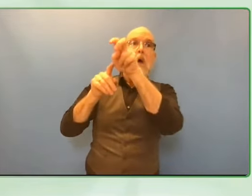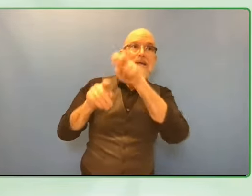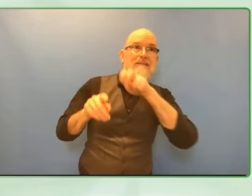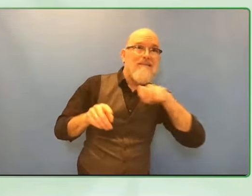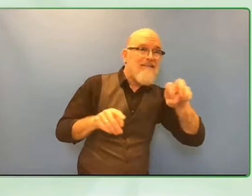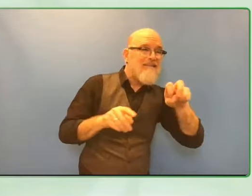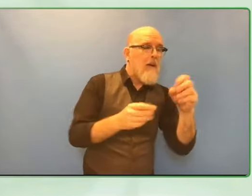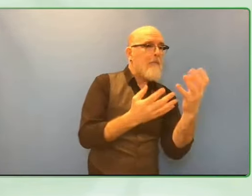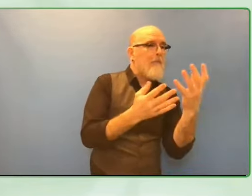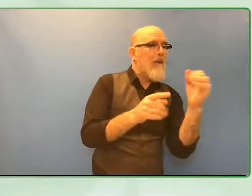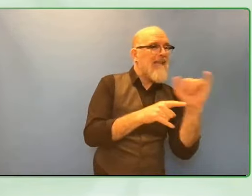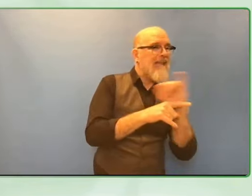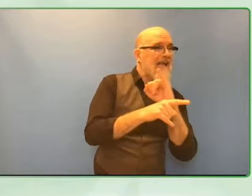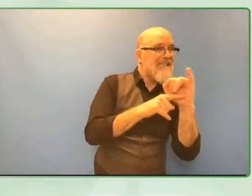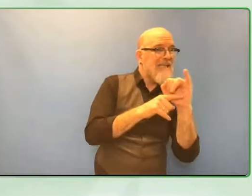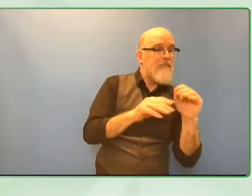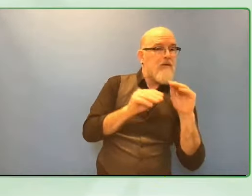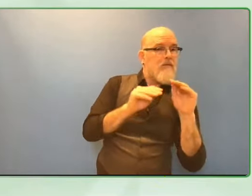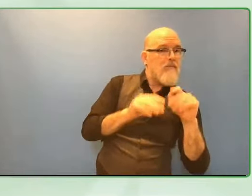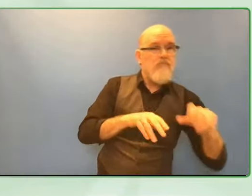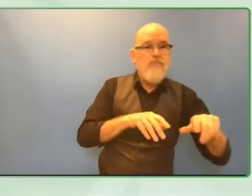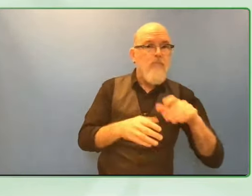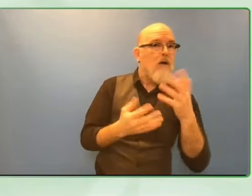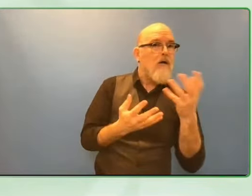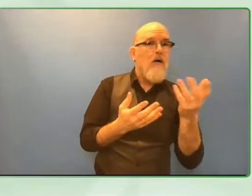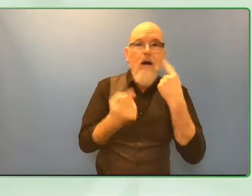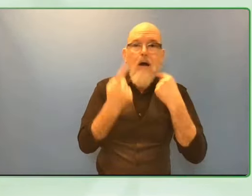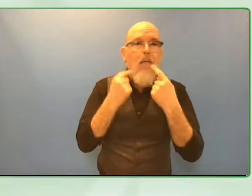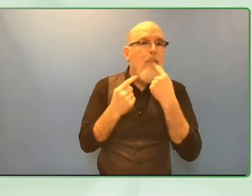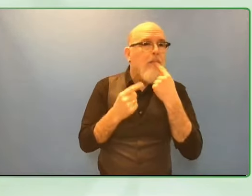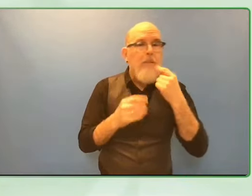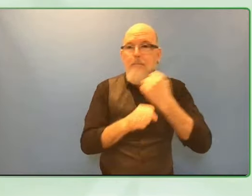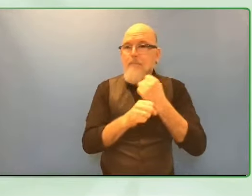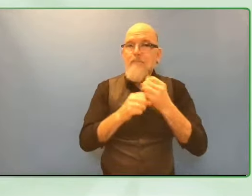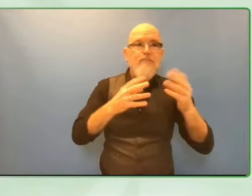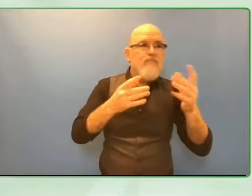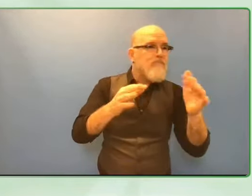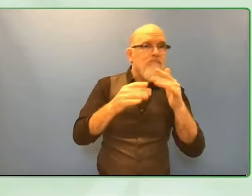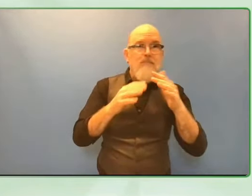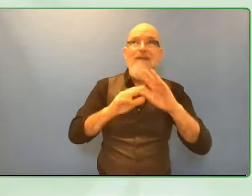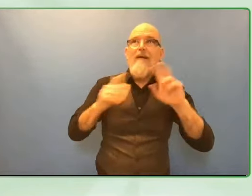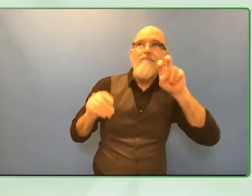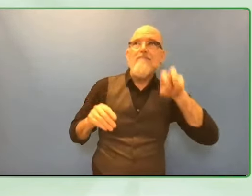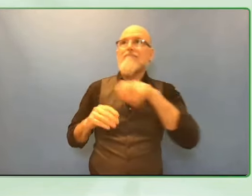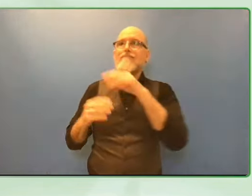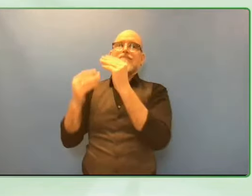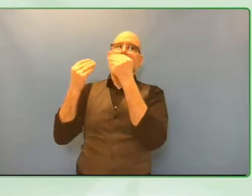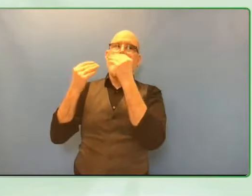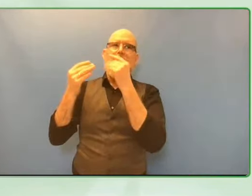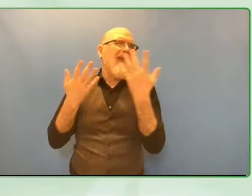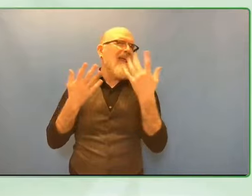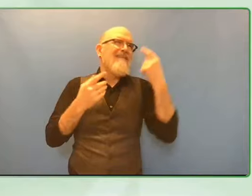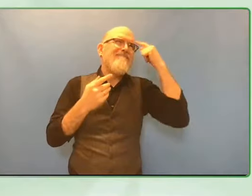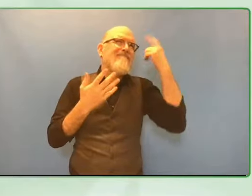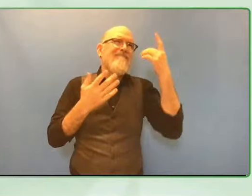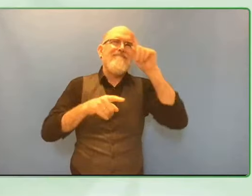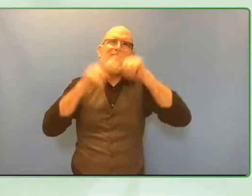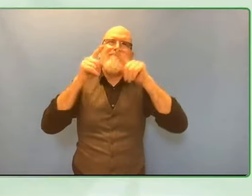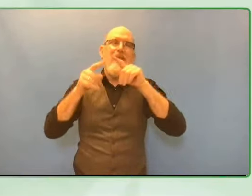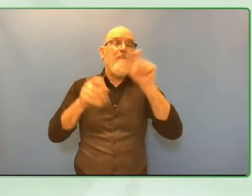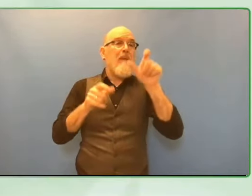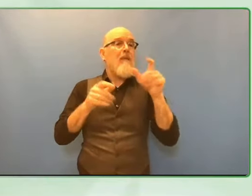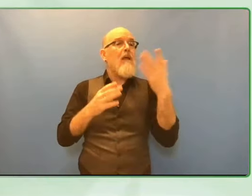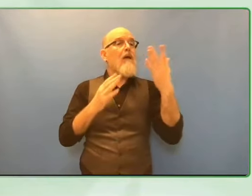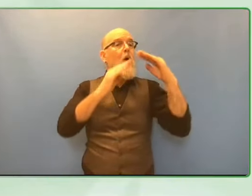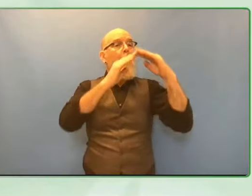depends on the organizational commitment or how they actually provide the working area.